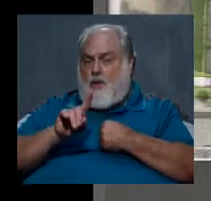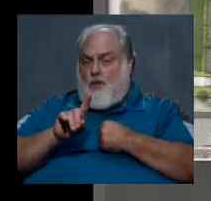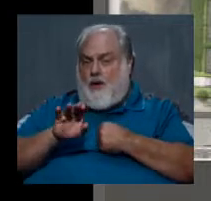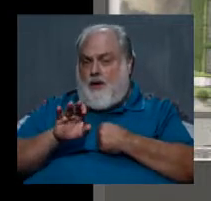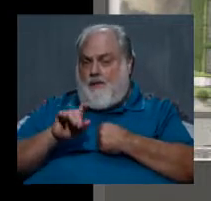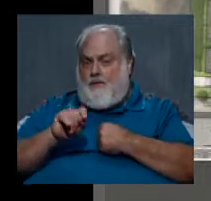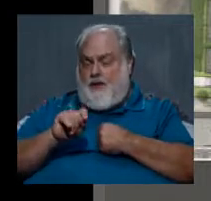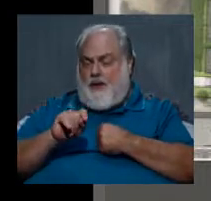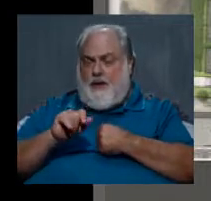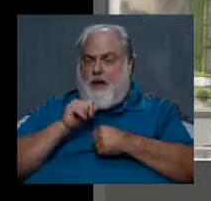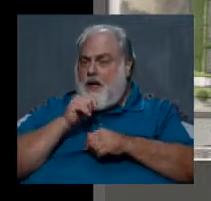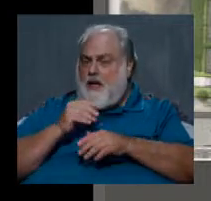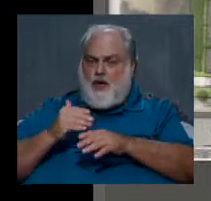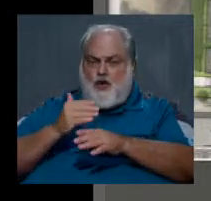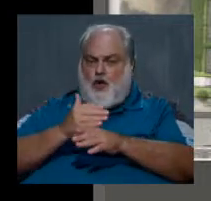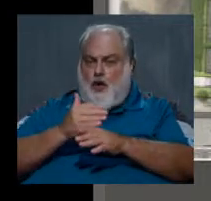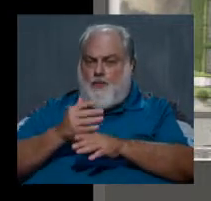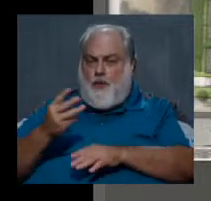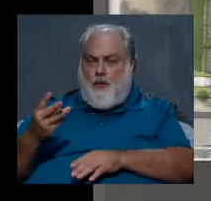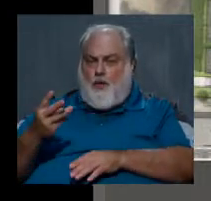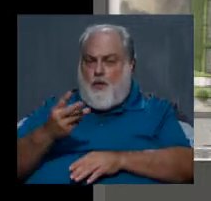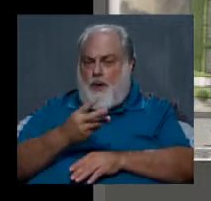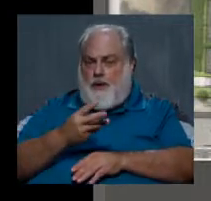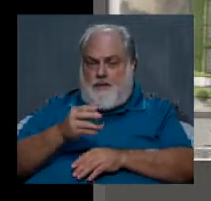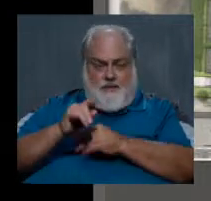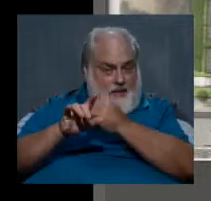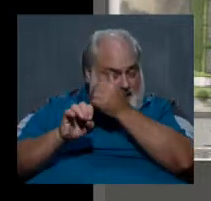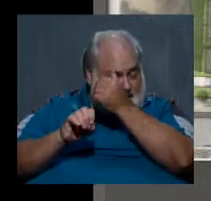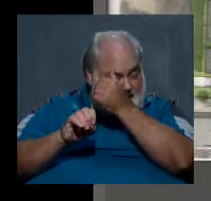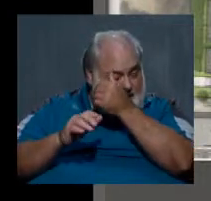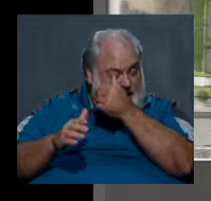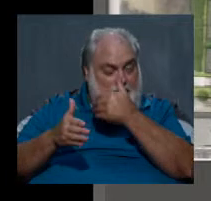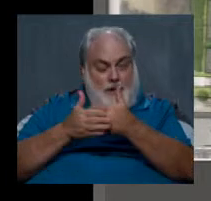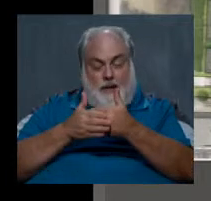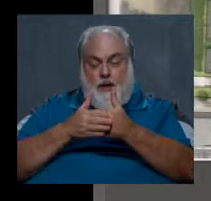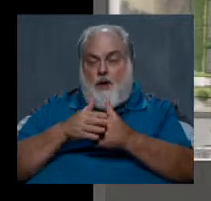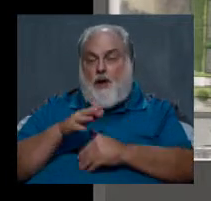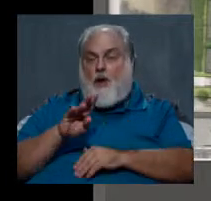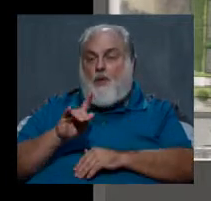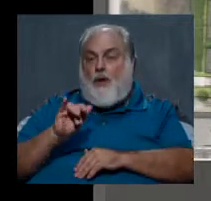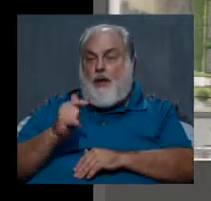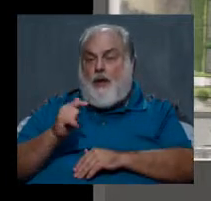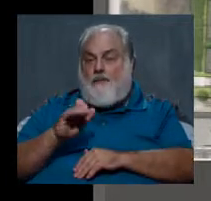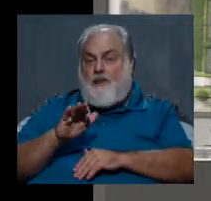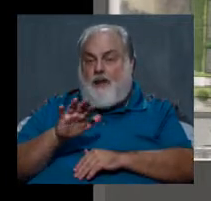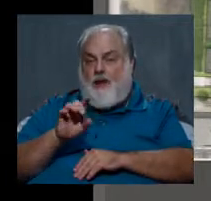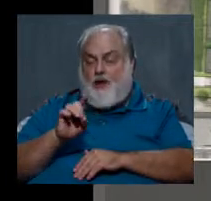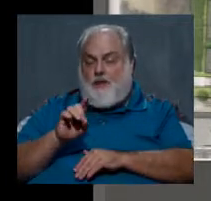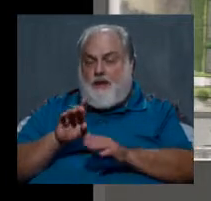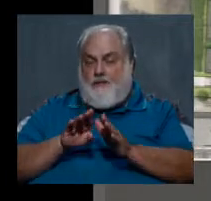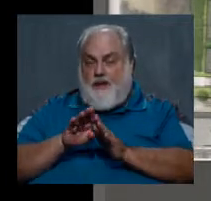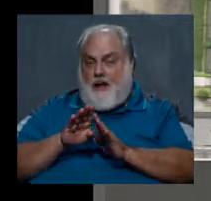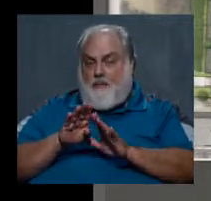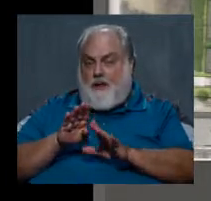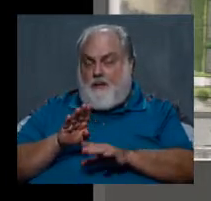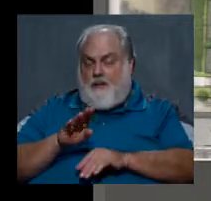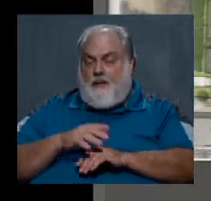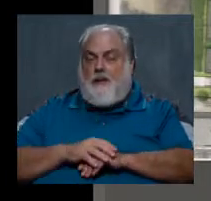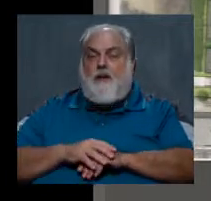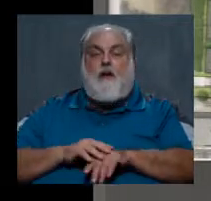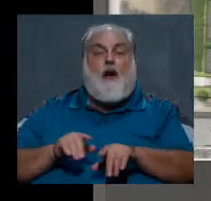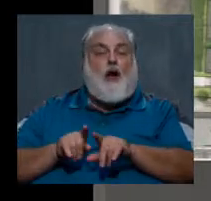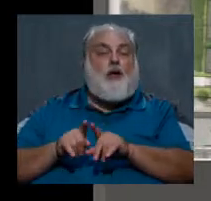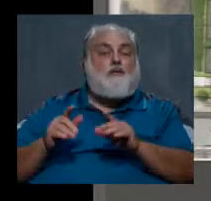buffer along our west boundary, adjacent to Mr. Wingfield's development to the west. We are